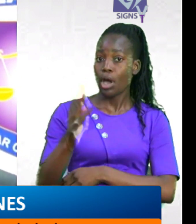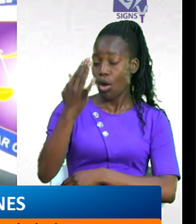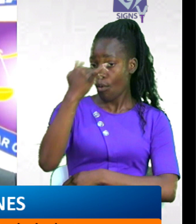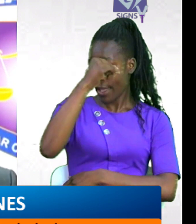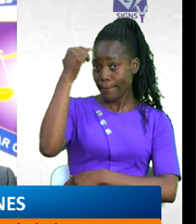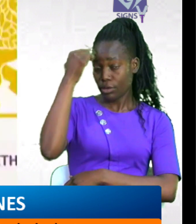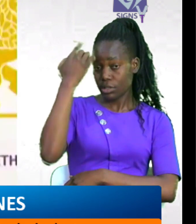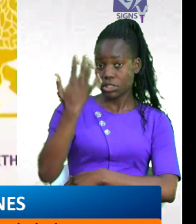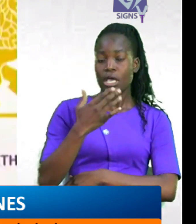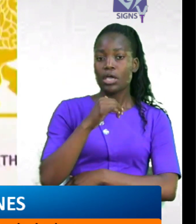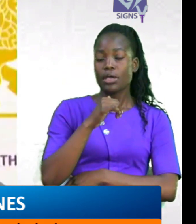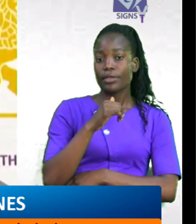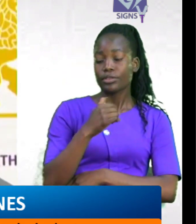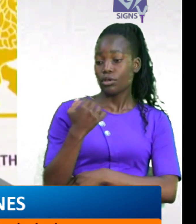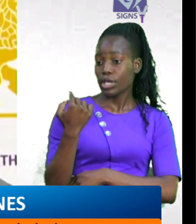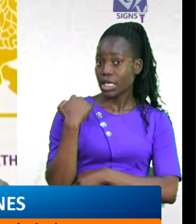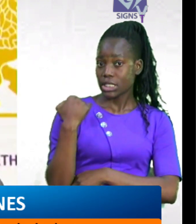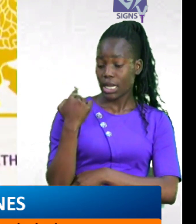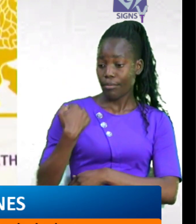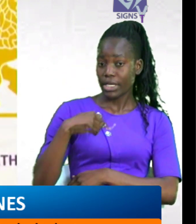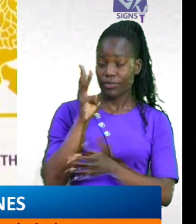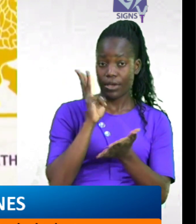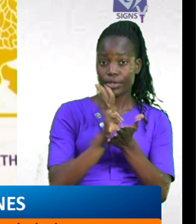day and night to steal our resources.